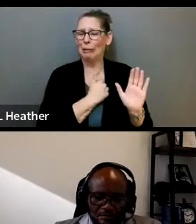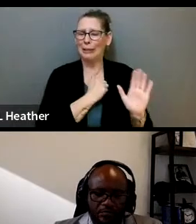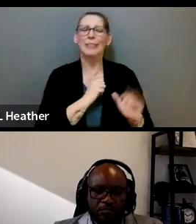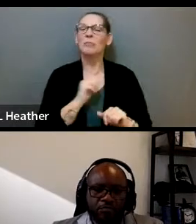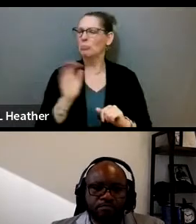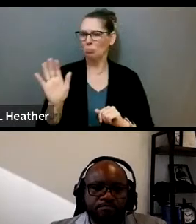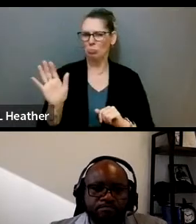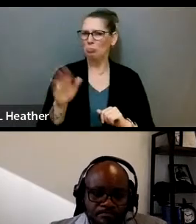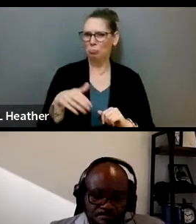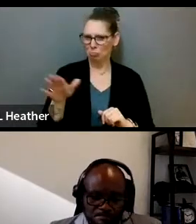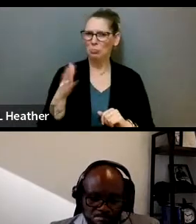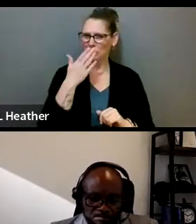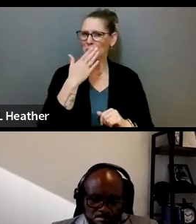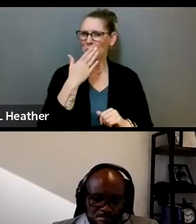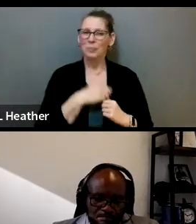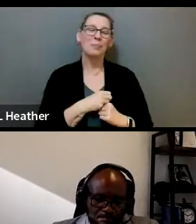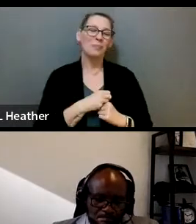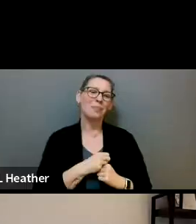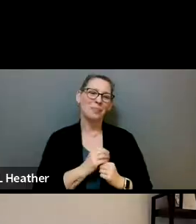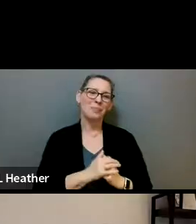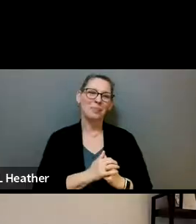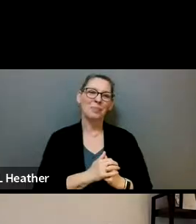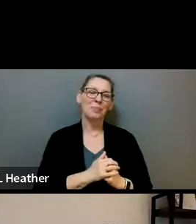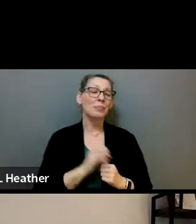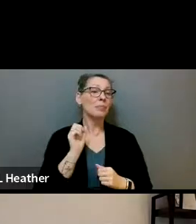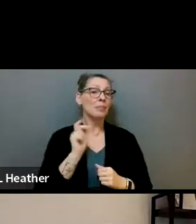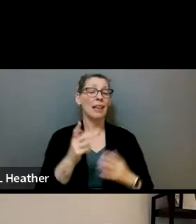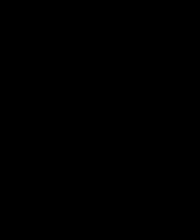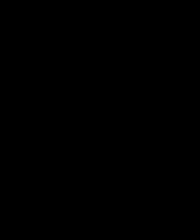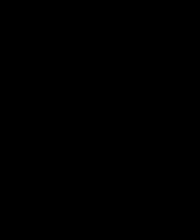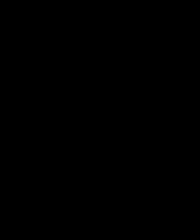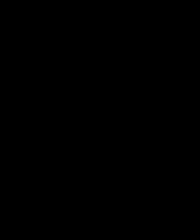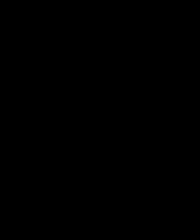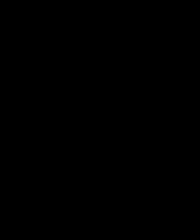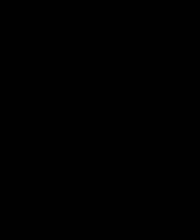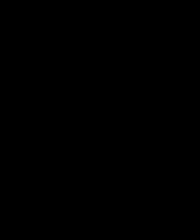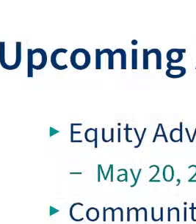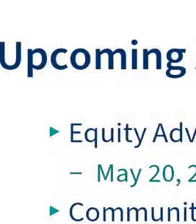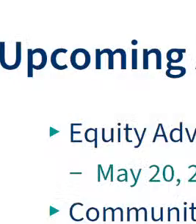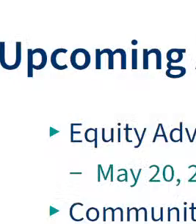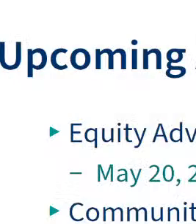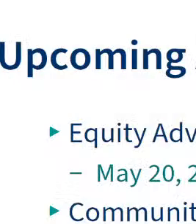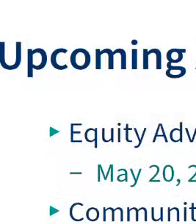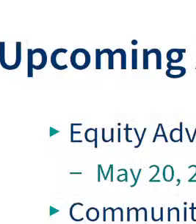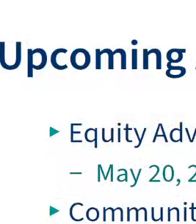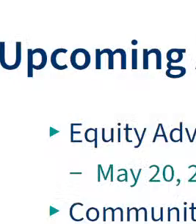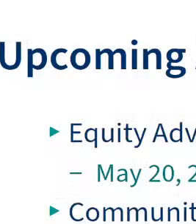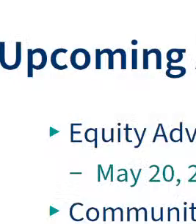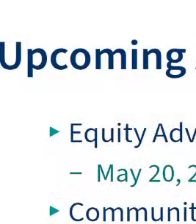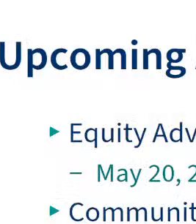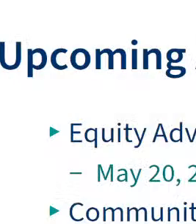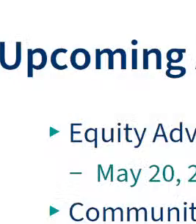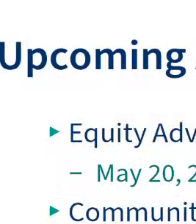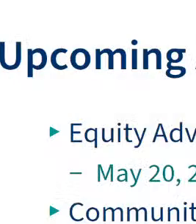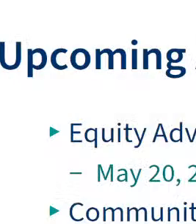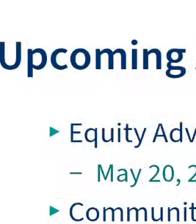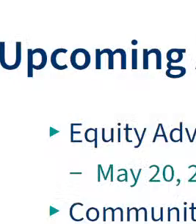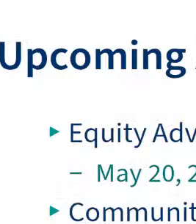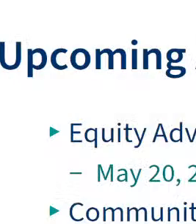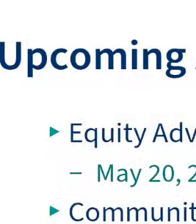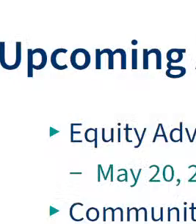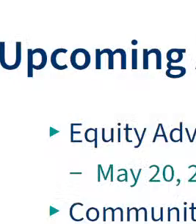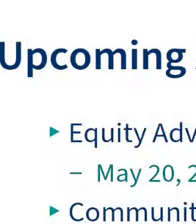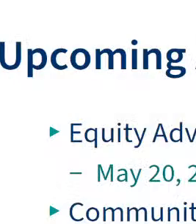right. Thank you. If we can have the slides again, we want to share with you the